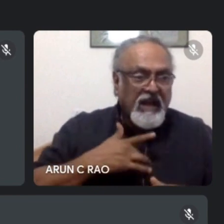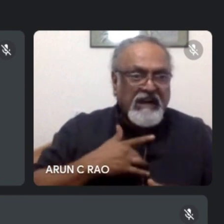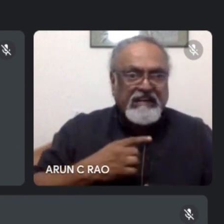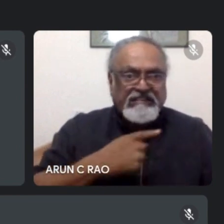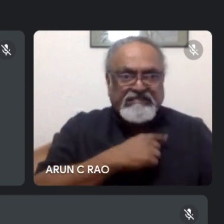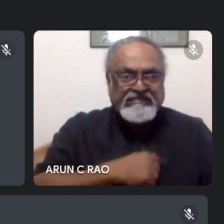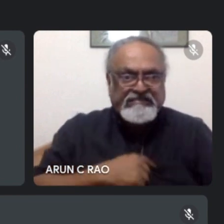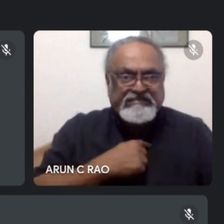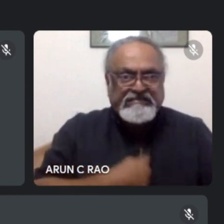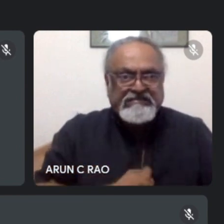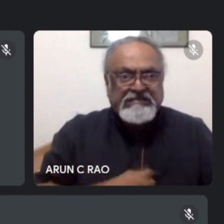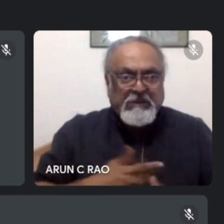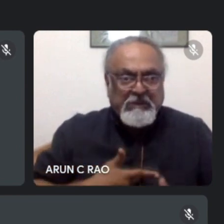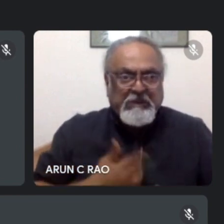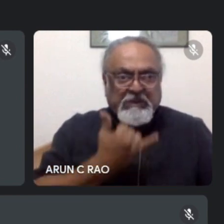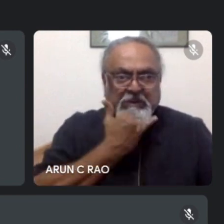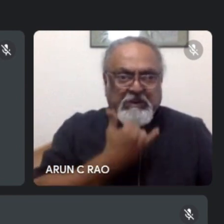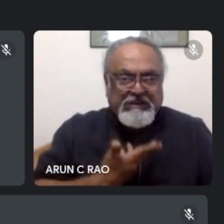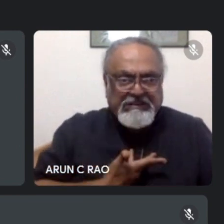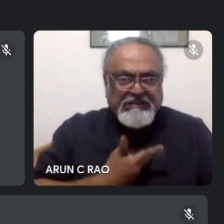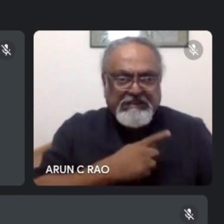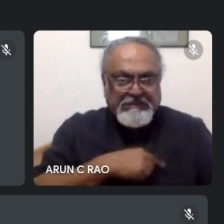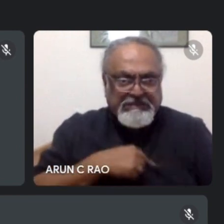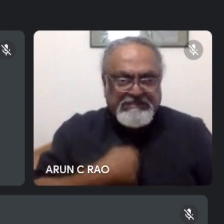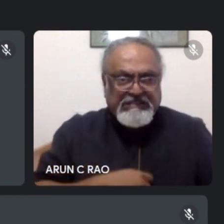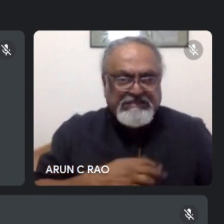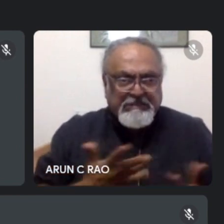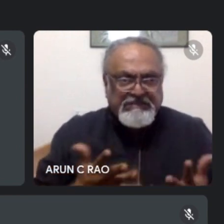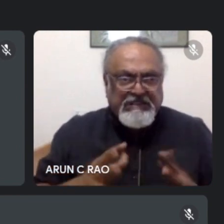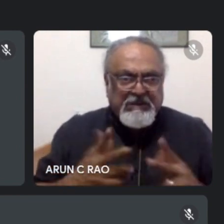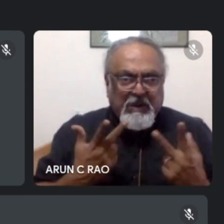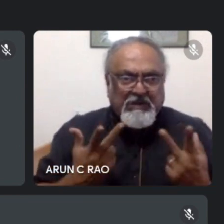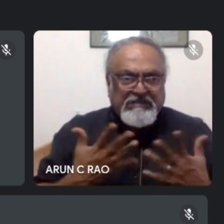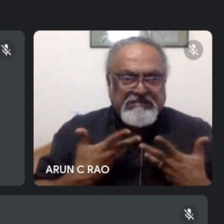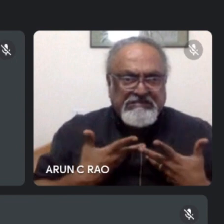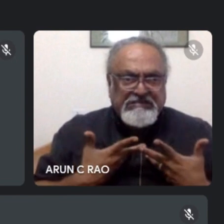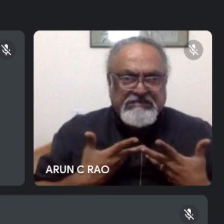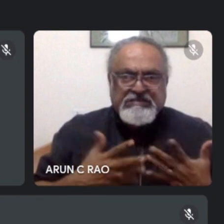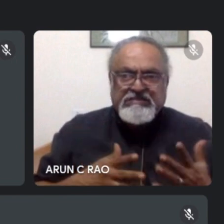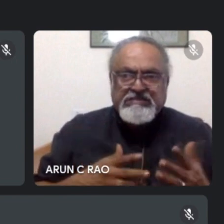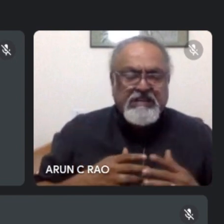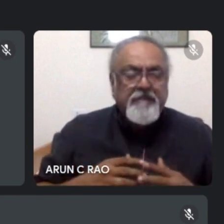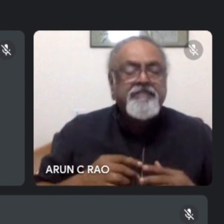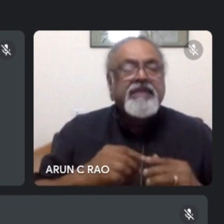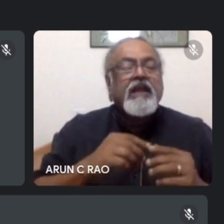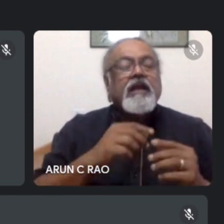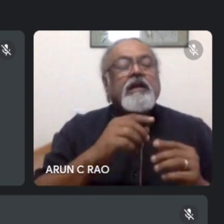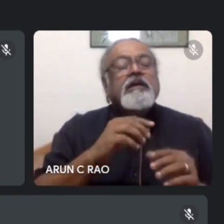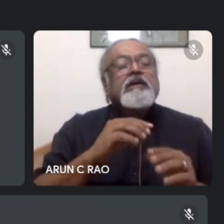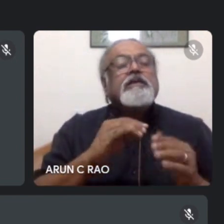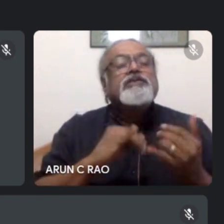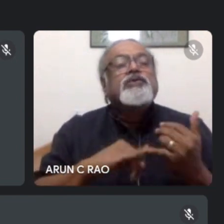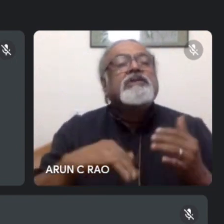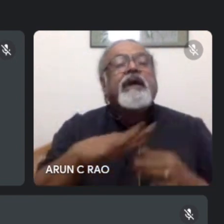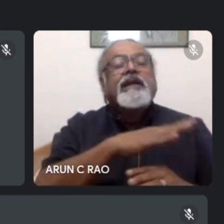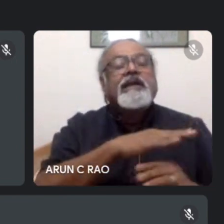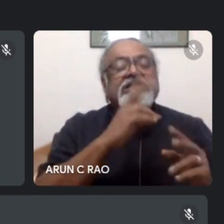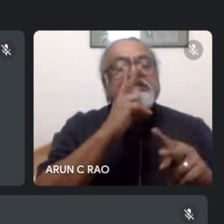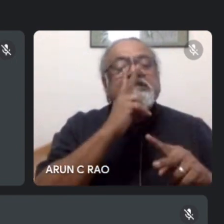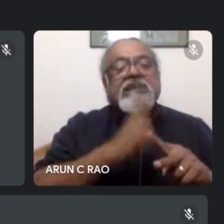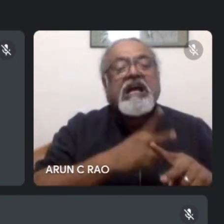problem? That's because the society is still not desensitized with the matter of fact that